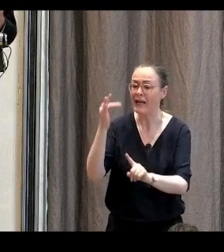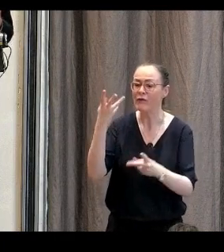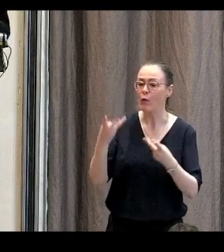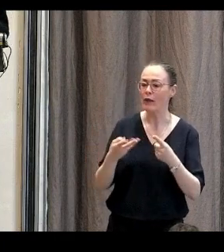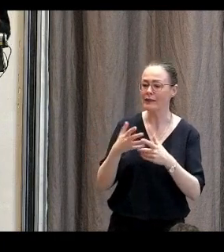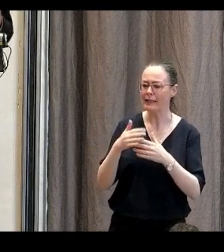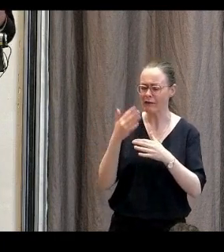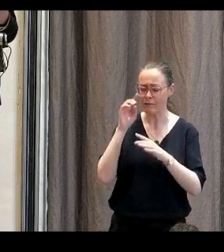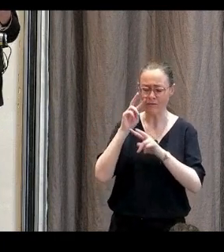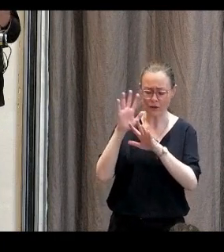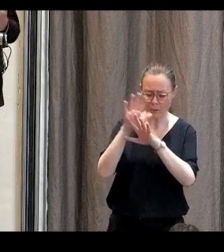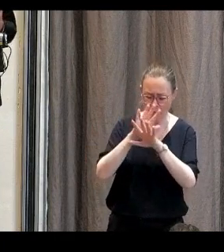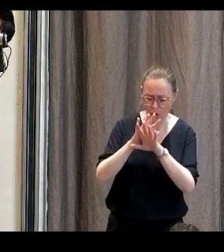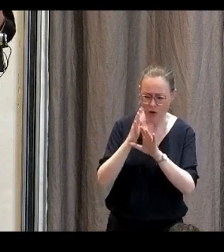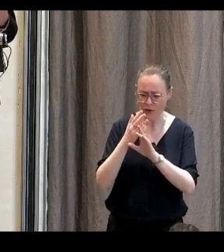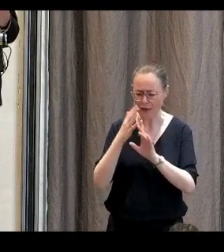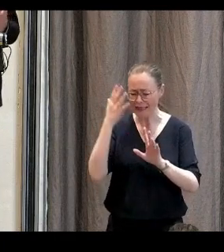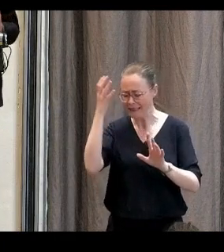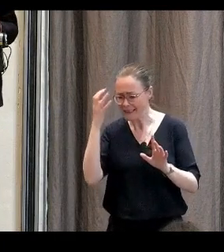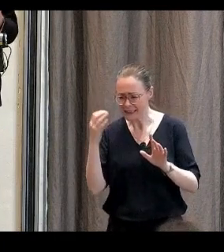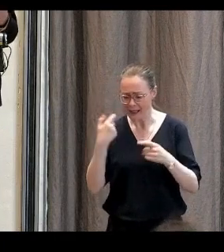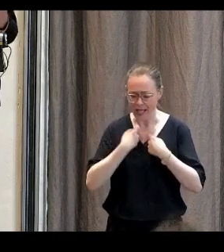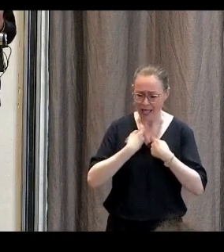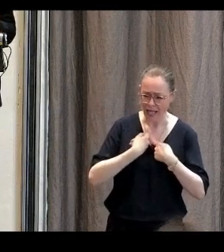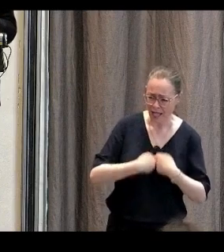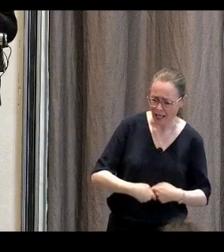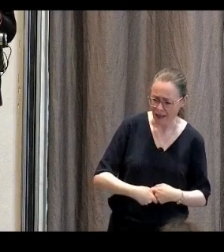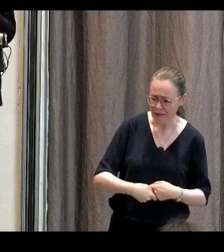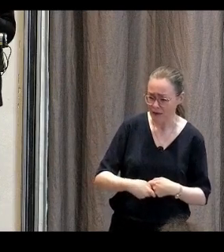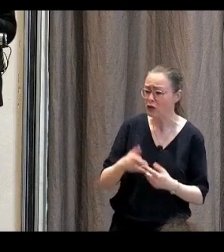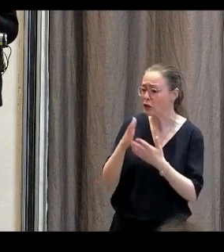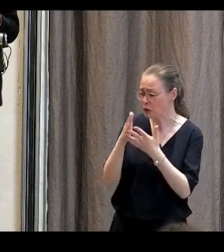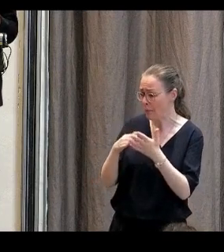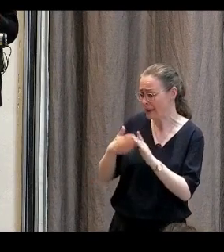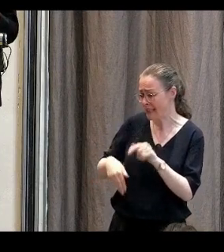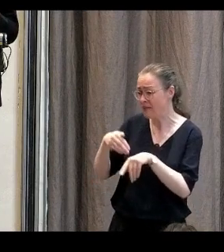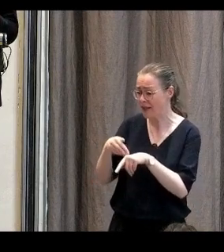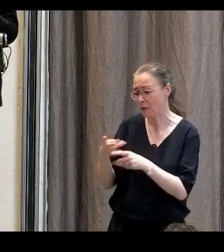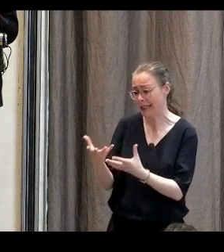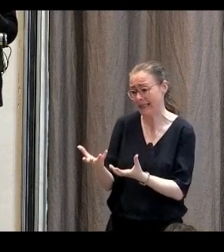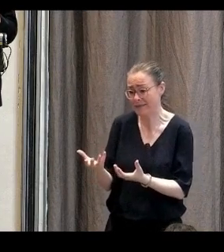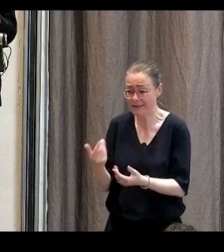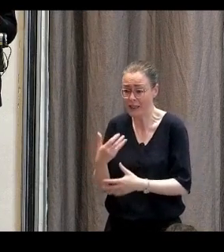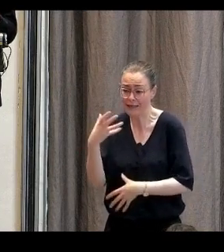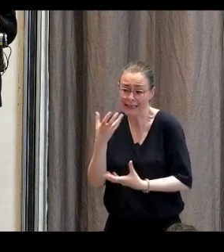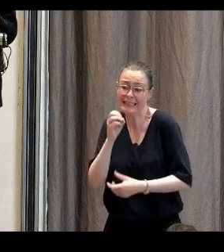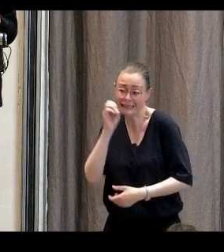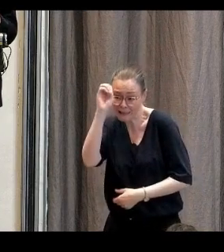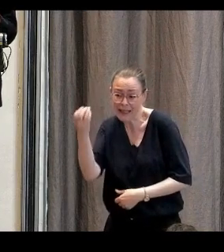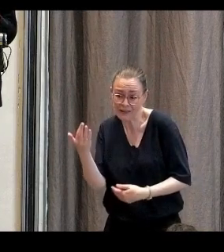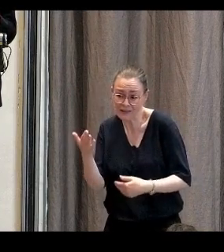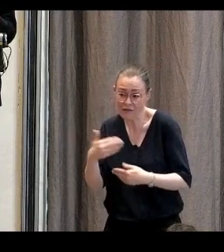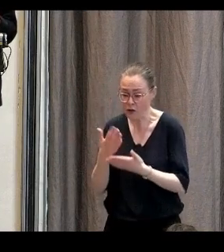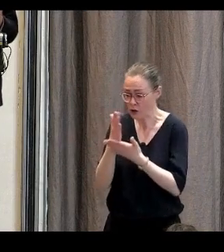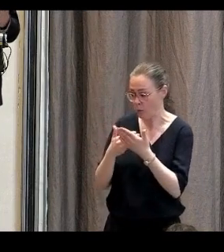dizziness, blurred vision, tiredness, the sort of side effects that you might expect with some of the standard treatments that we've been using for a